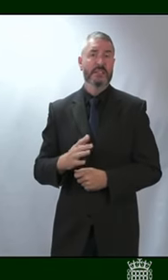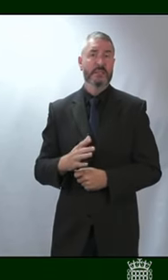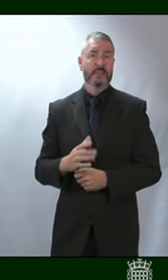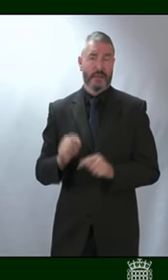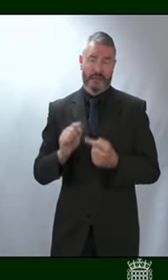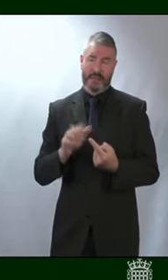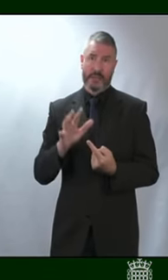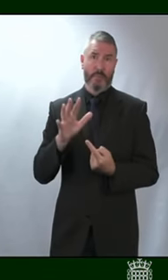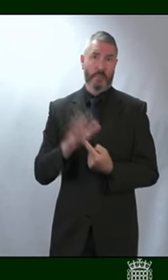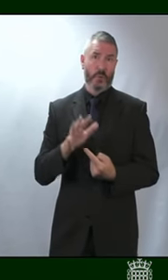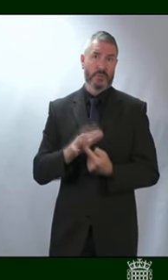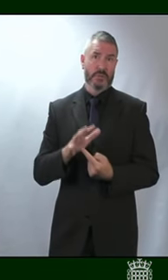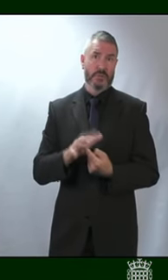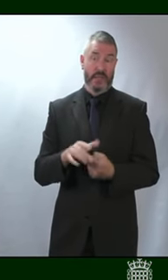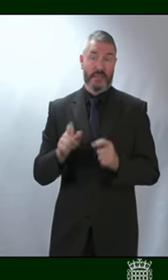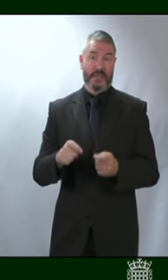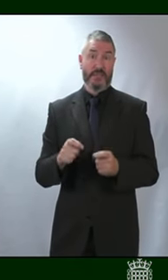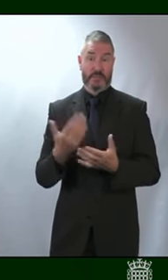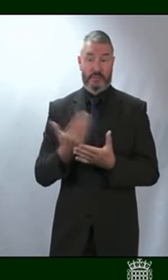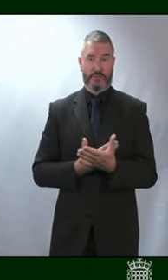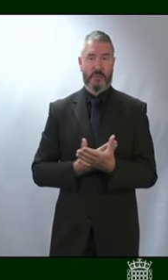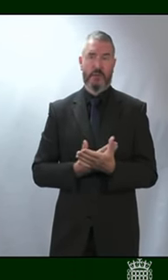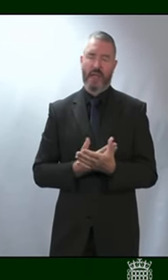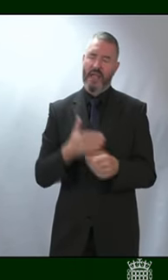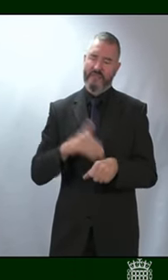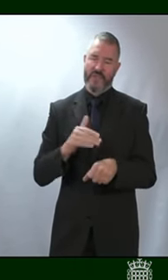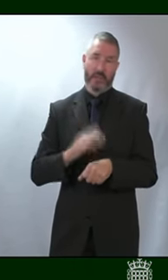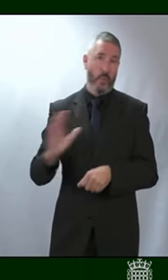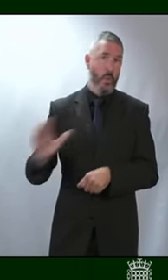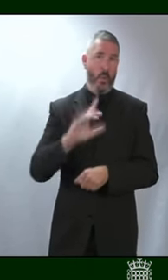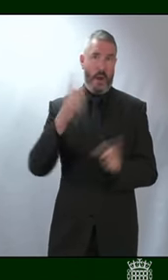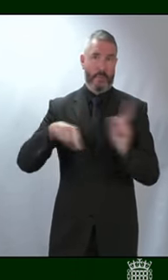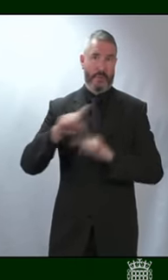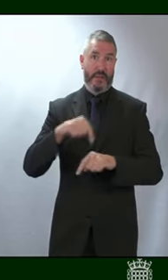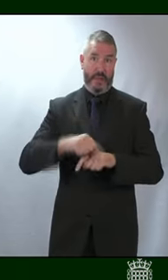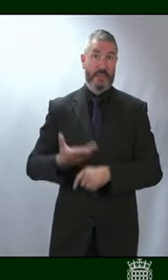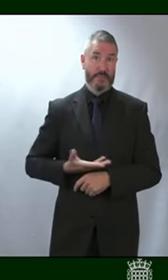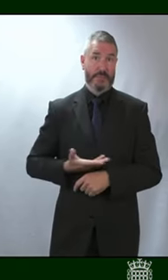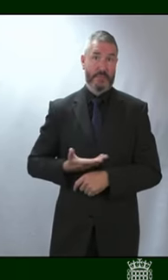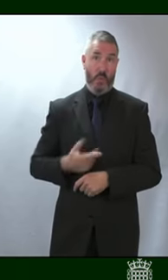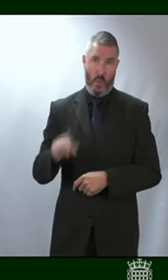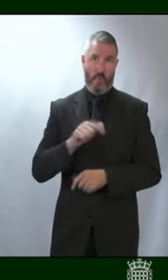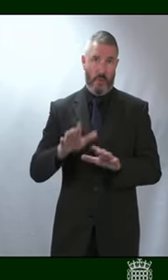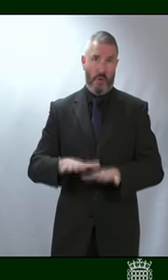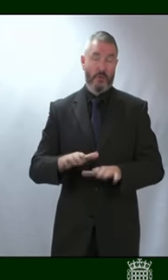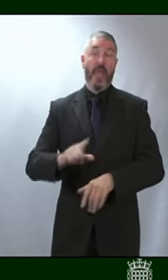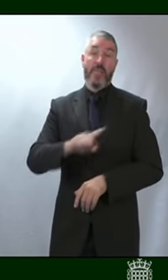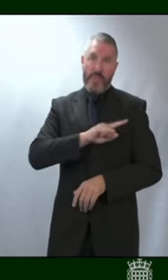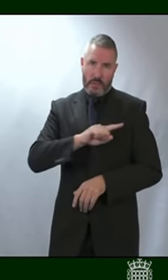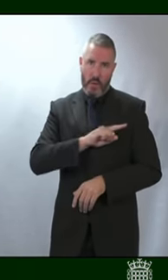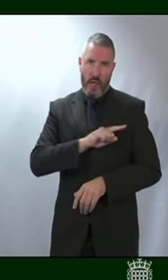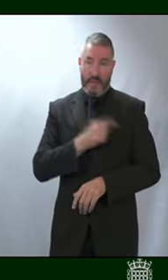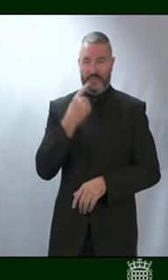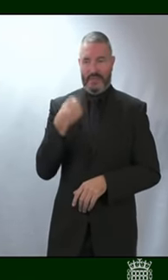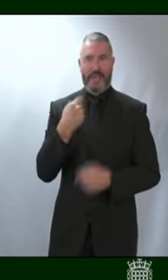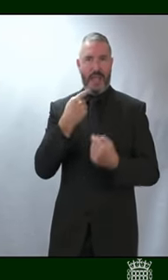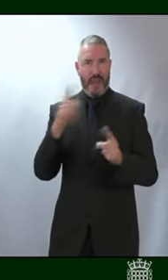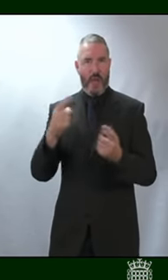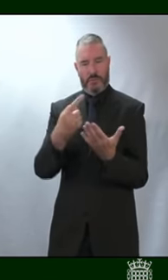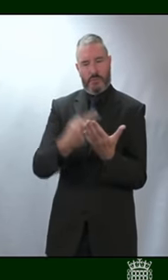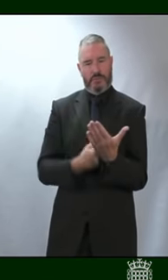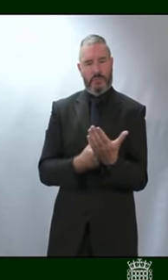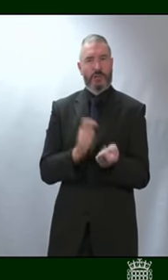seriously damaging lockdown measures that really affected every business in the country. And that's why we're taking the approach that we are now,